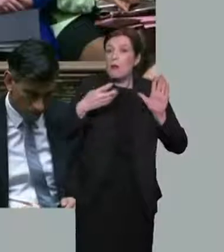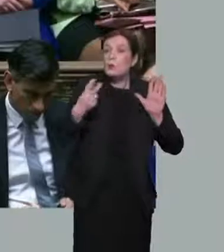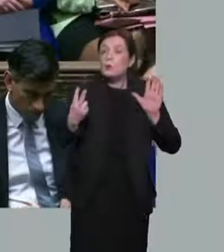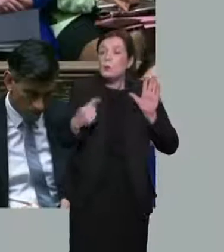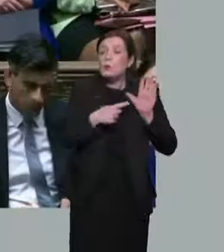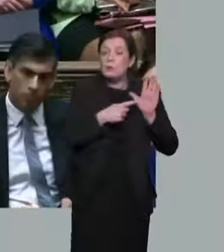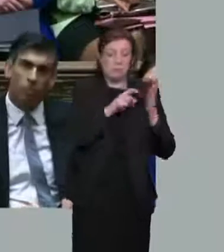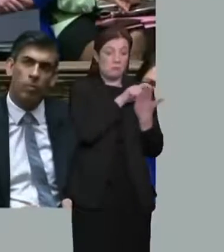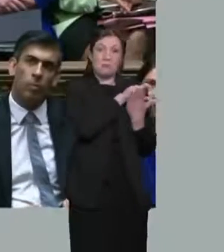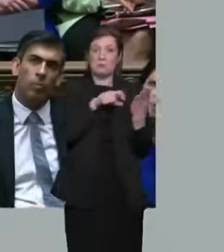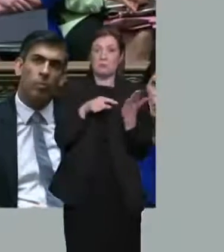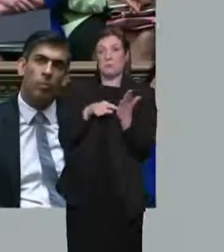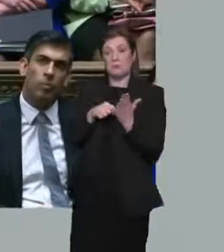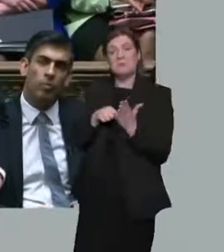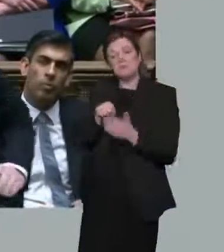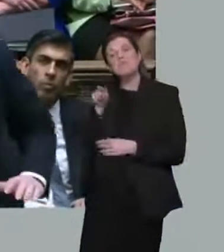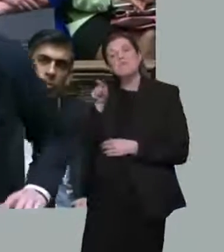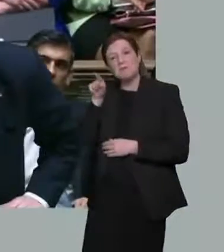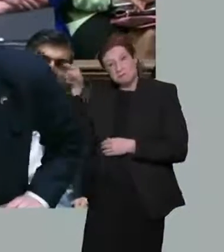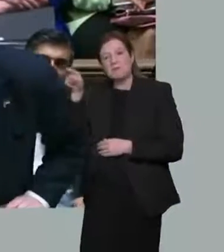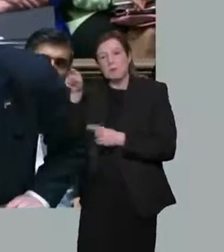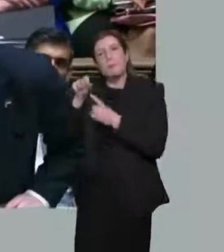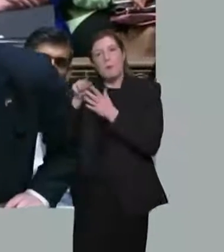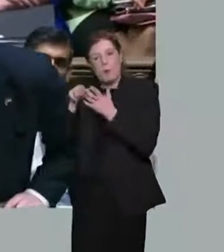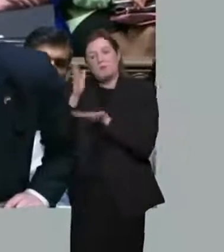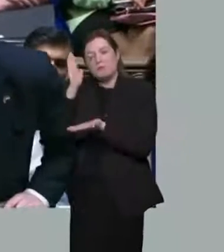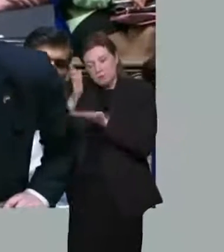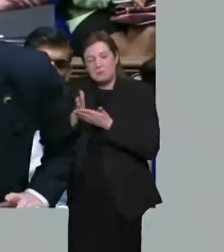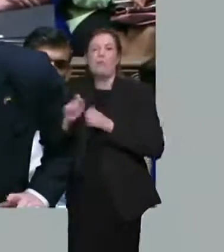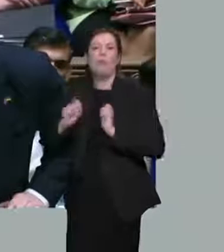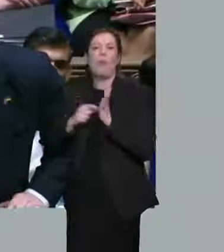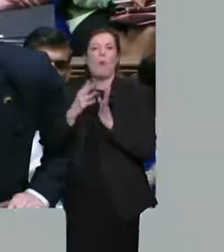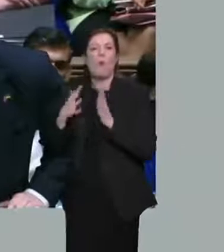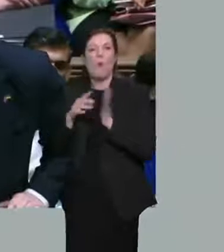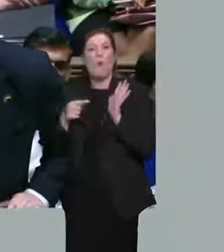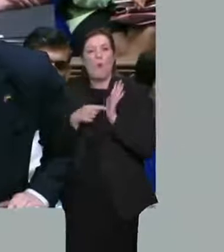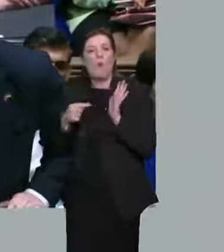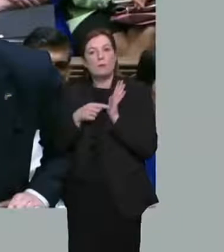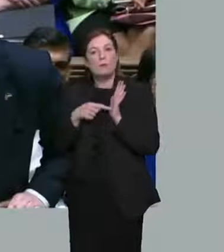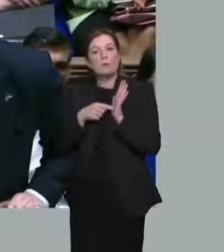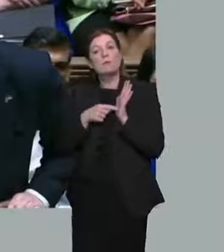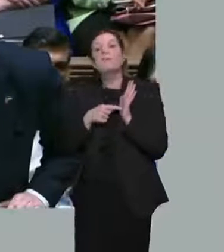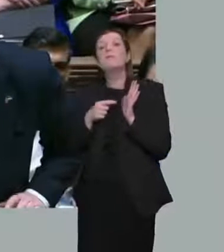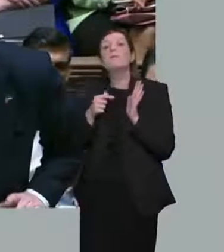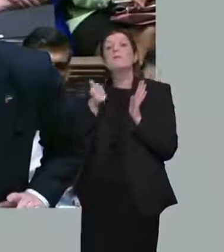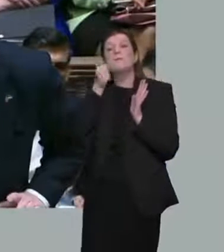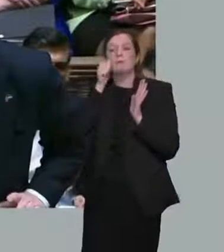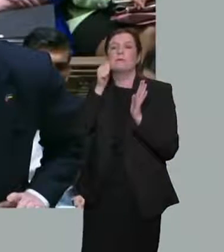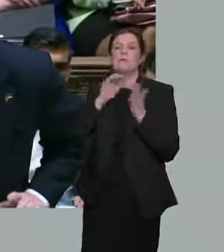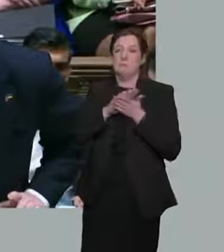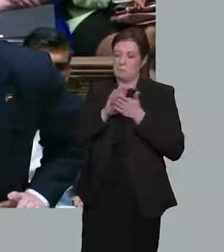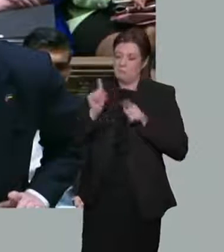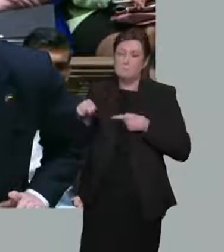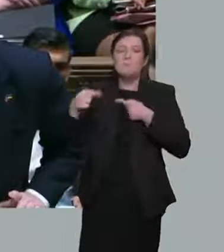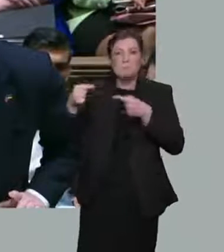looks to me, Mr Speaker, as though the company concerned has broken the law. And we will be taking action, therefore,